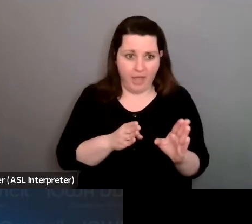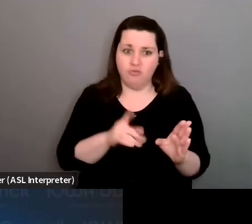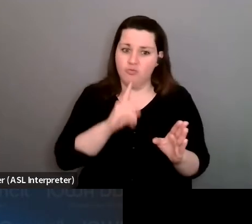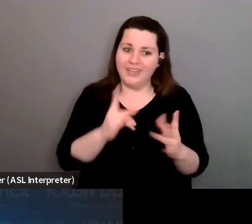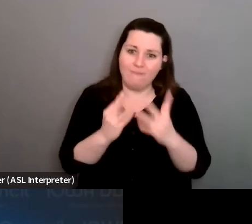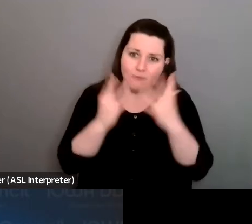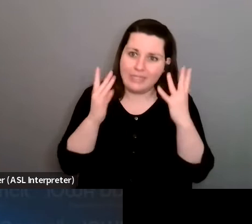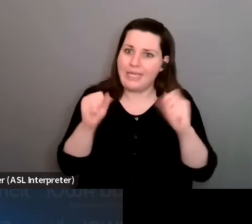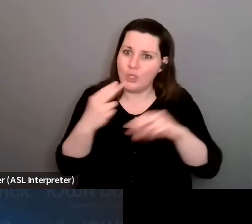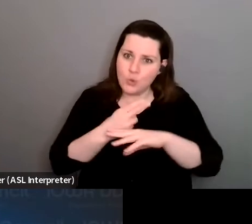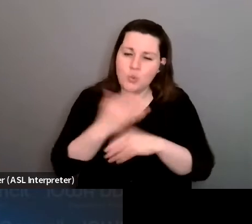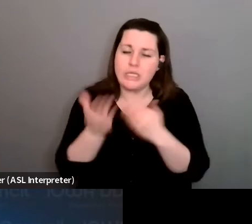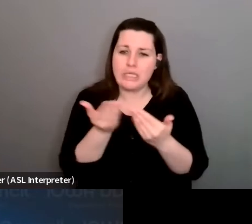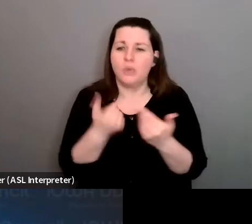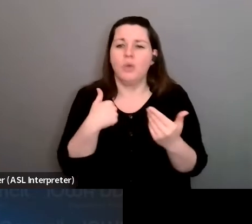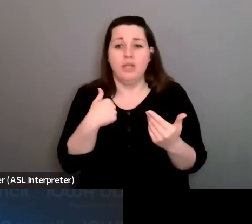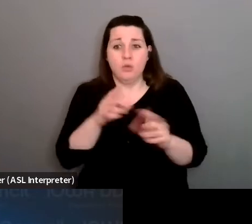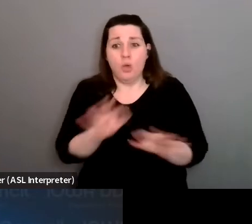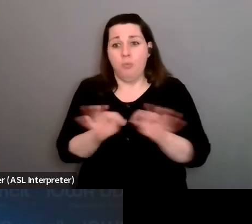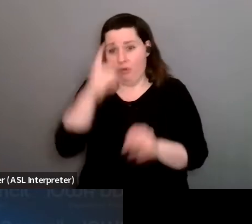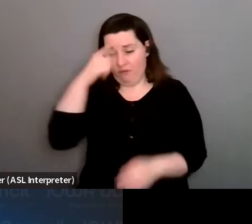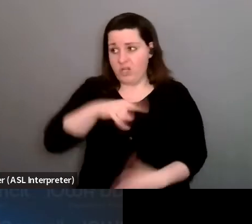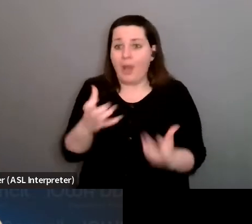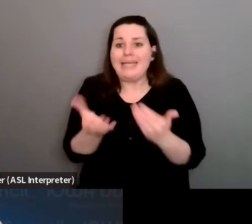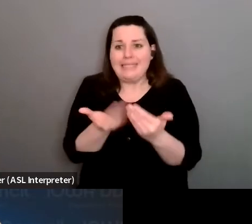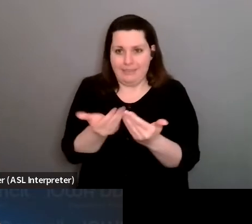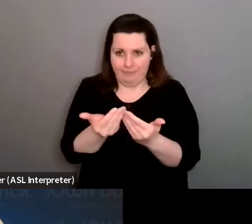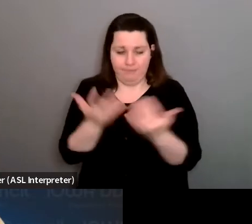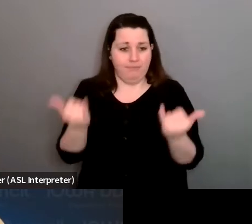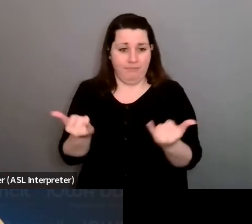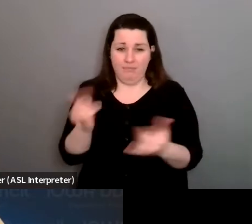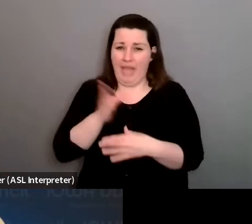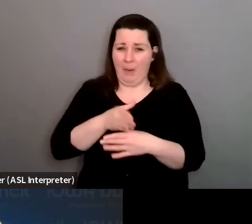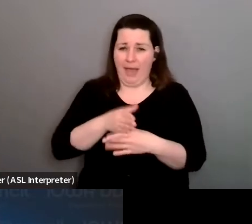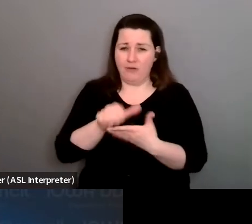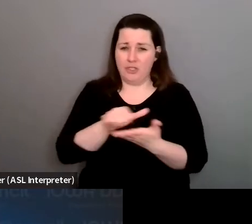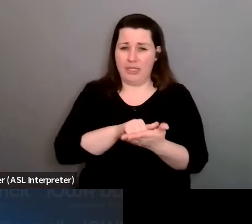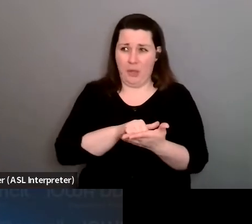to us. We wanted to make it easy. Right now, the average account size is just about